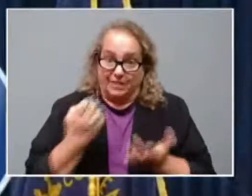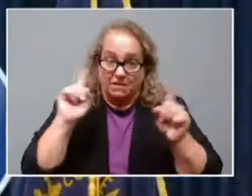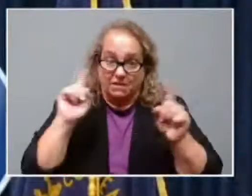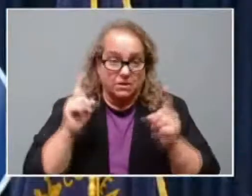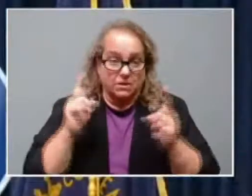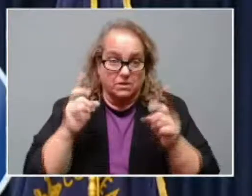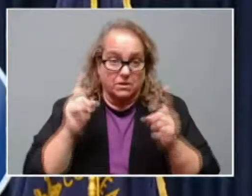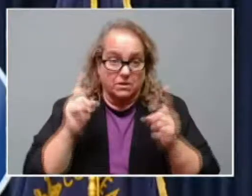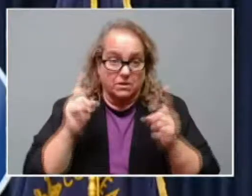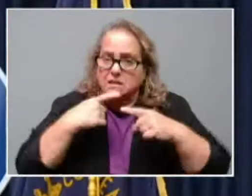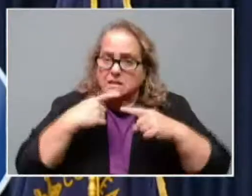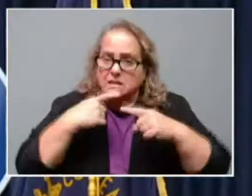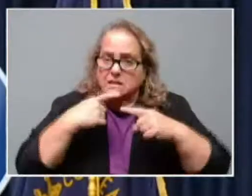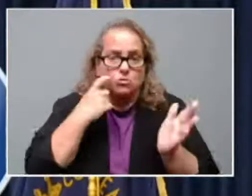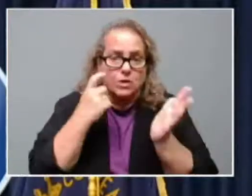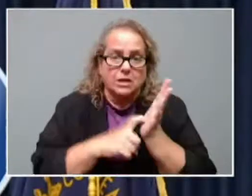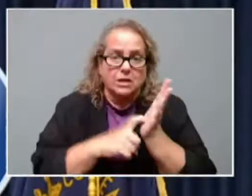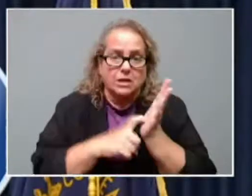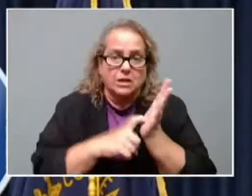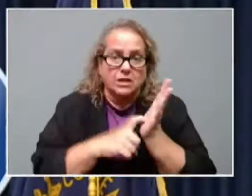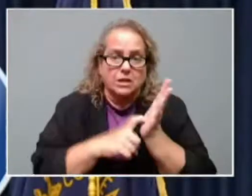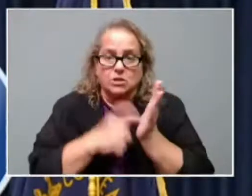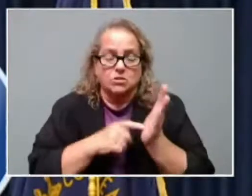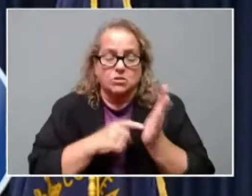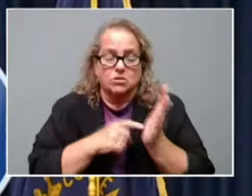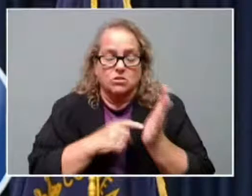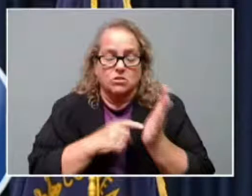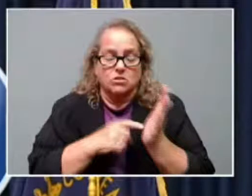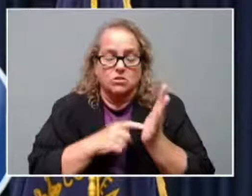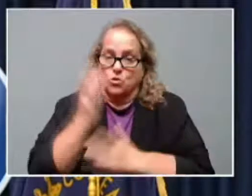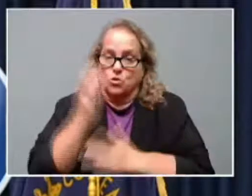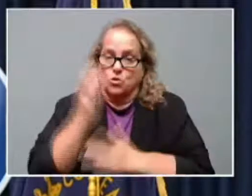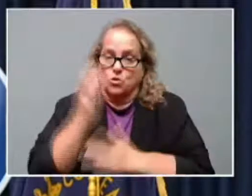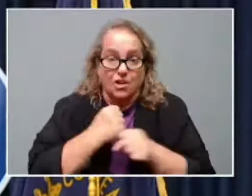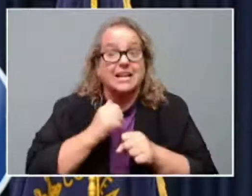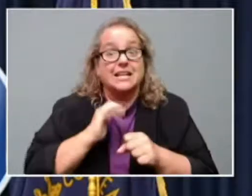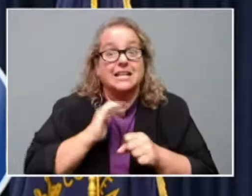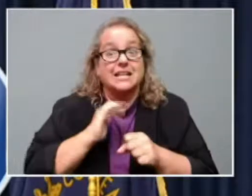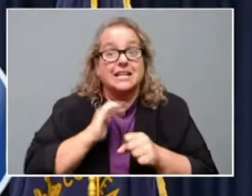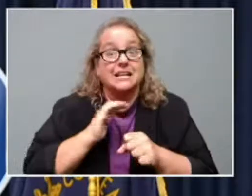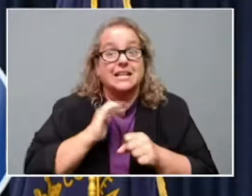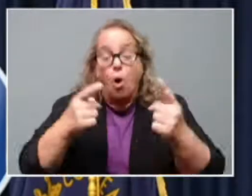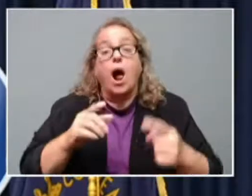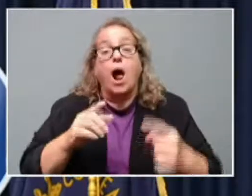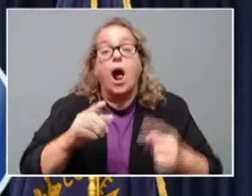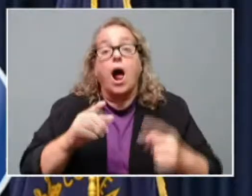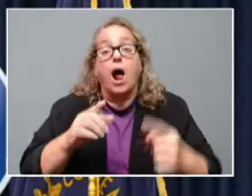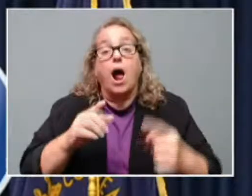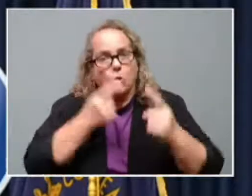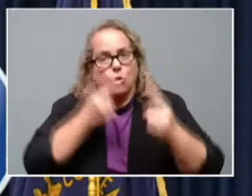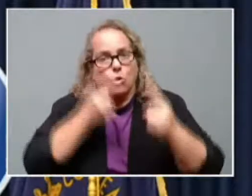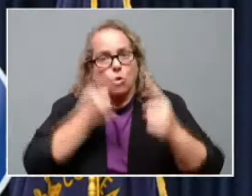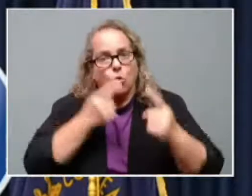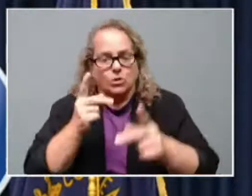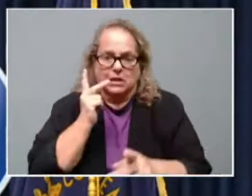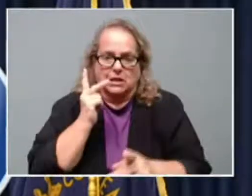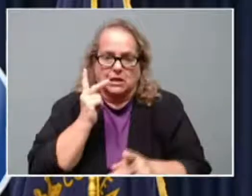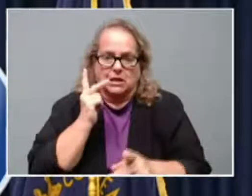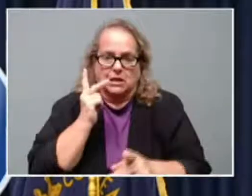recognitions for us throughout the year. It's our goal. It is our goal to keep this train going.